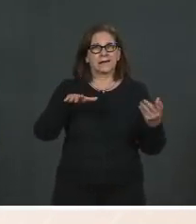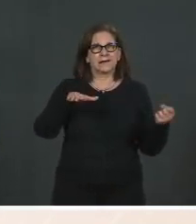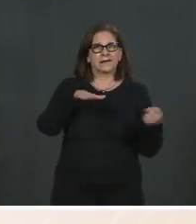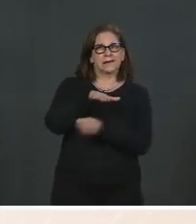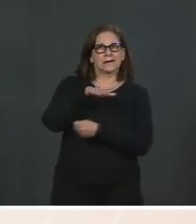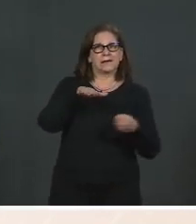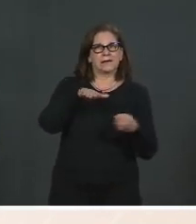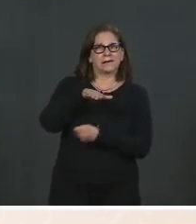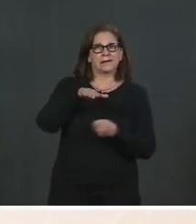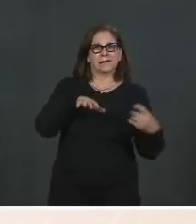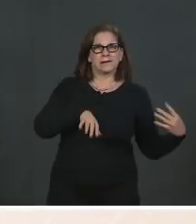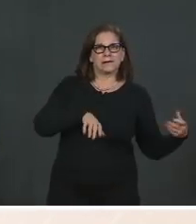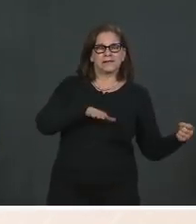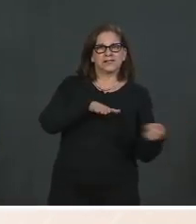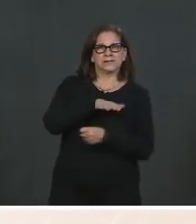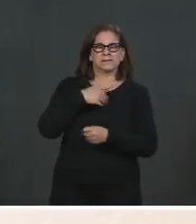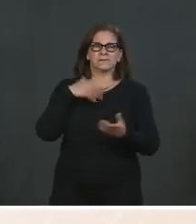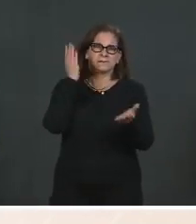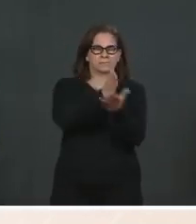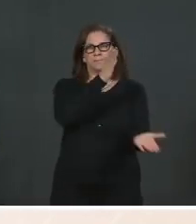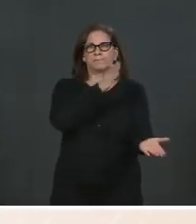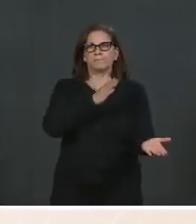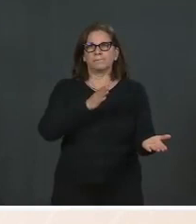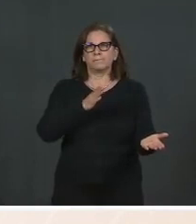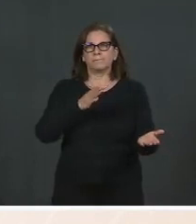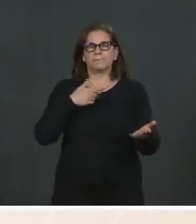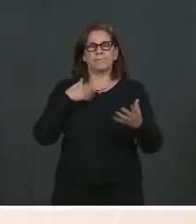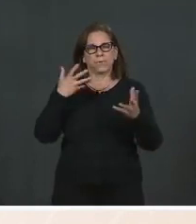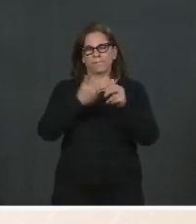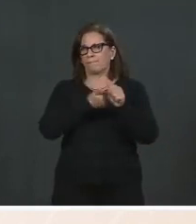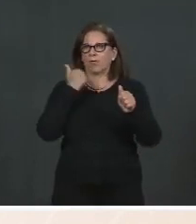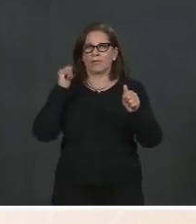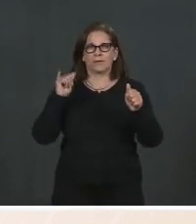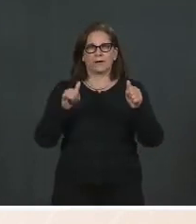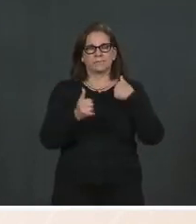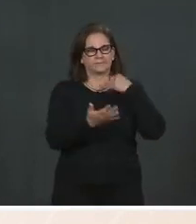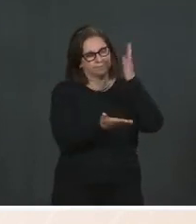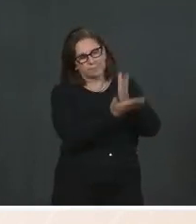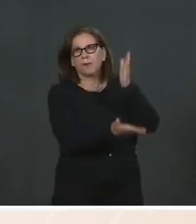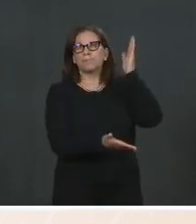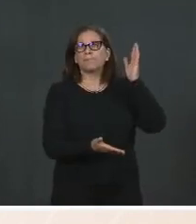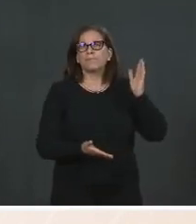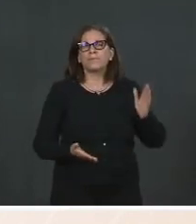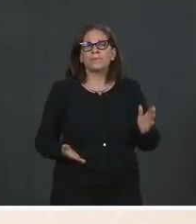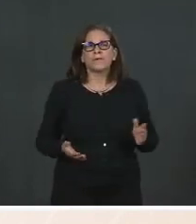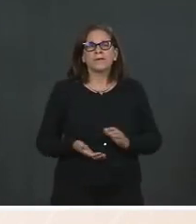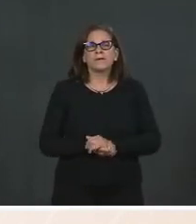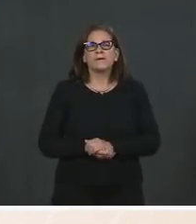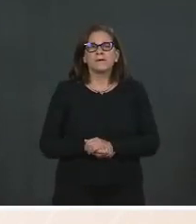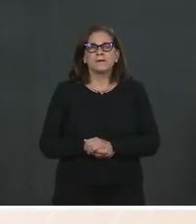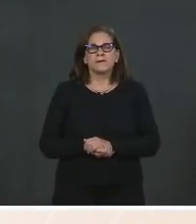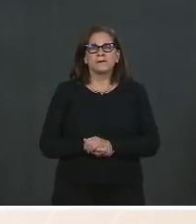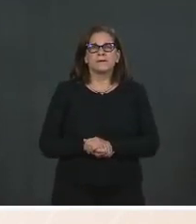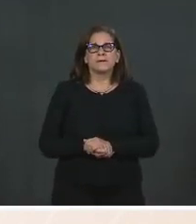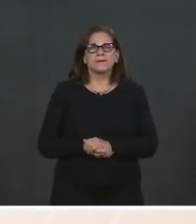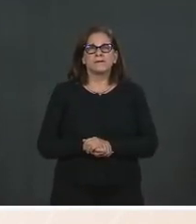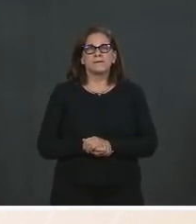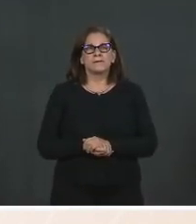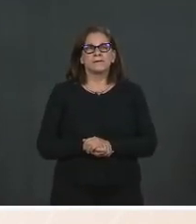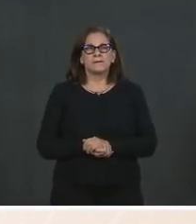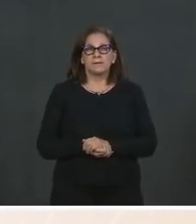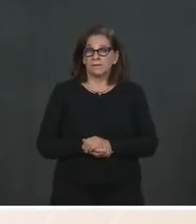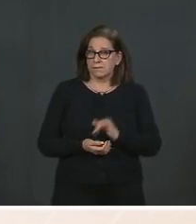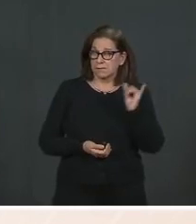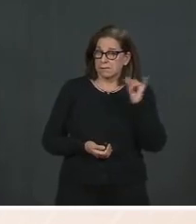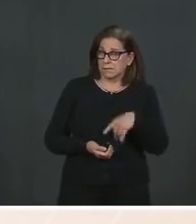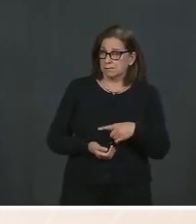working to expedite the processing wherever we can. Follow up, if someone wants to sponsor a child, any place to go for